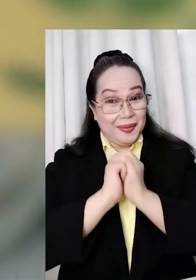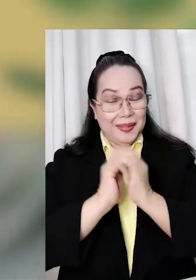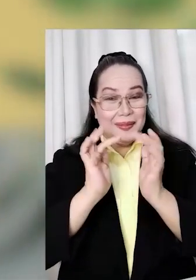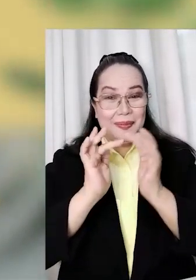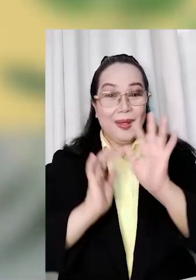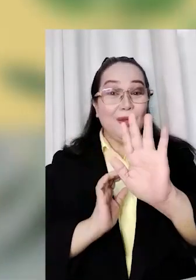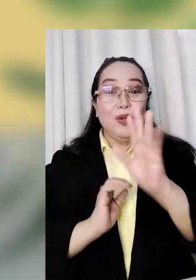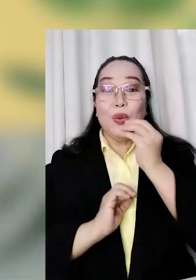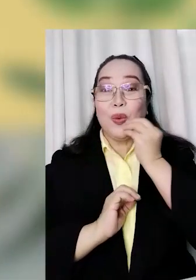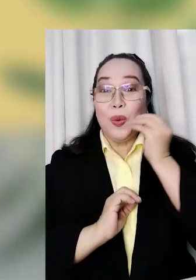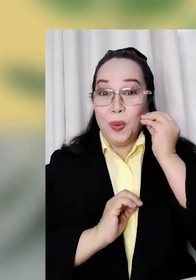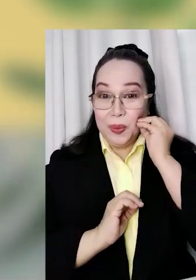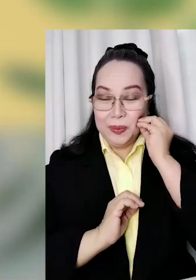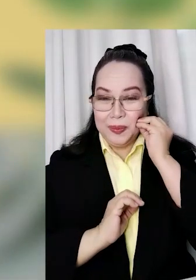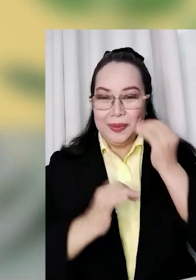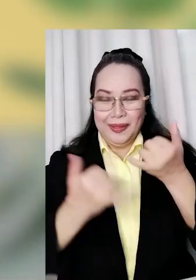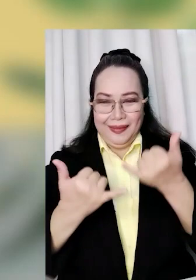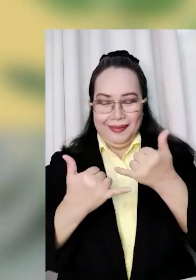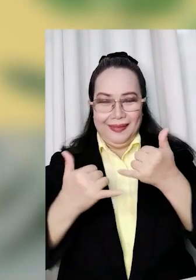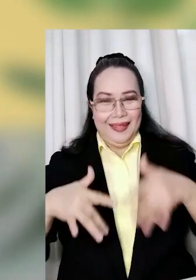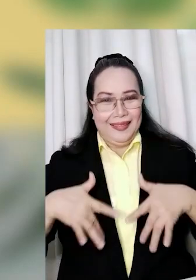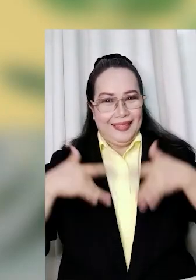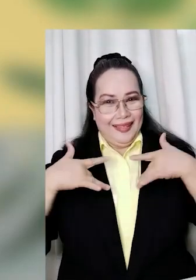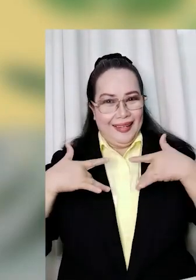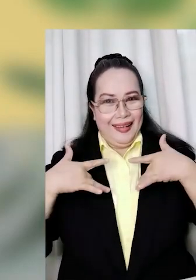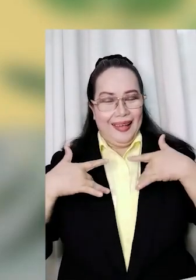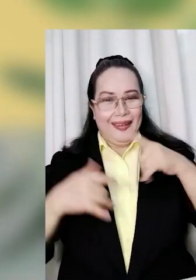services at home. This is